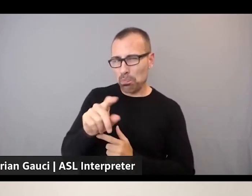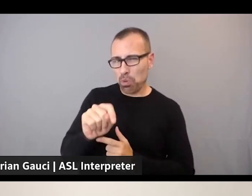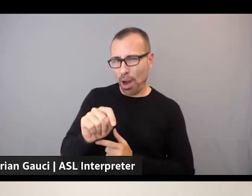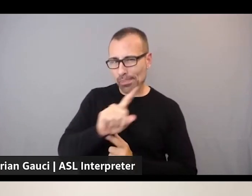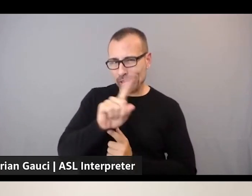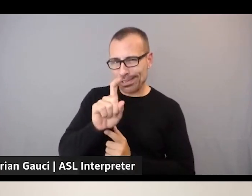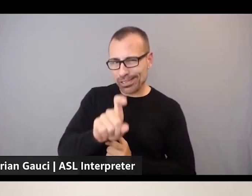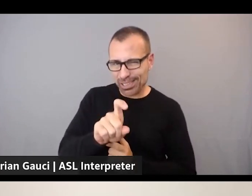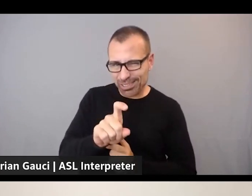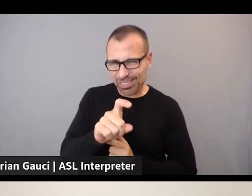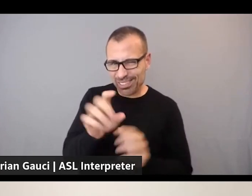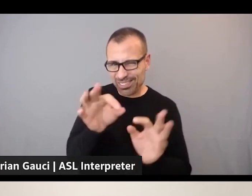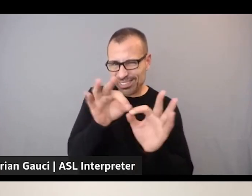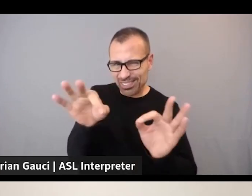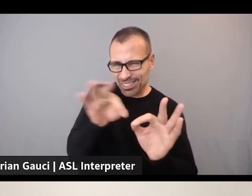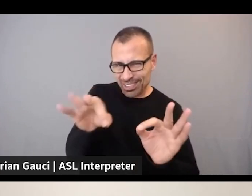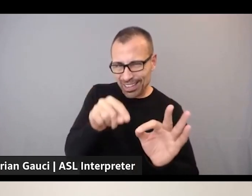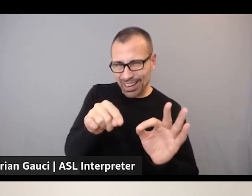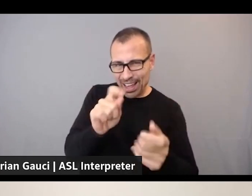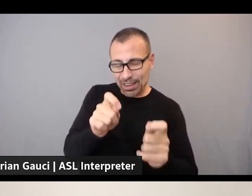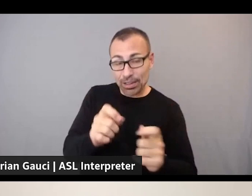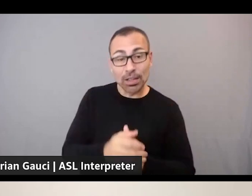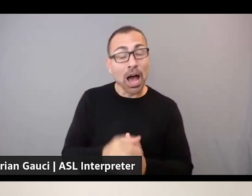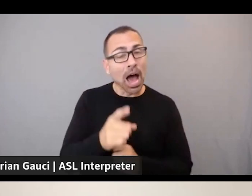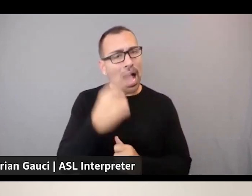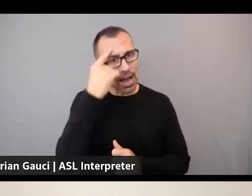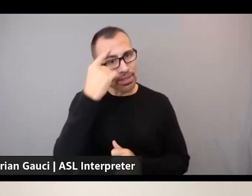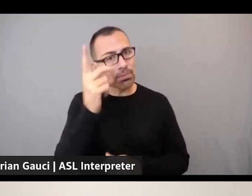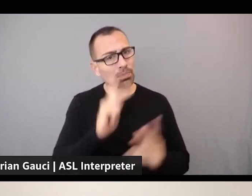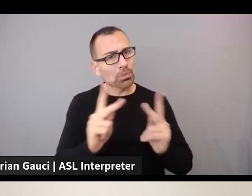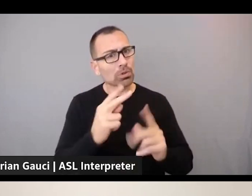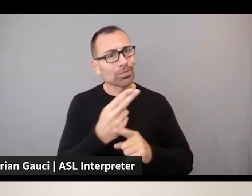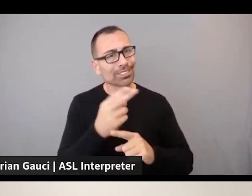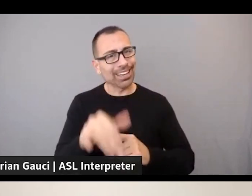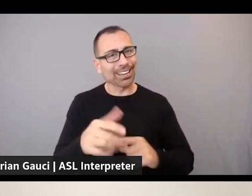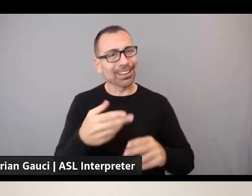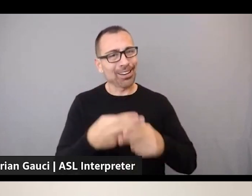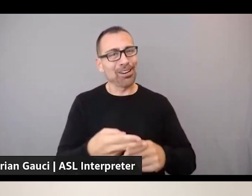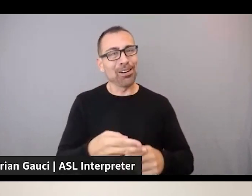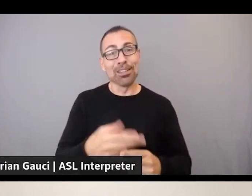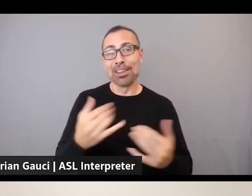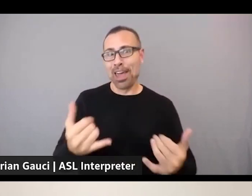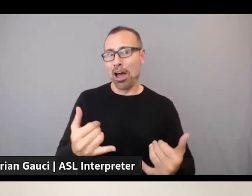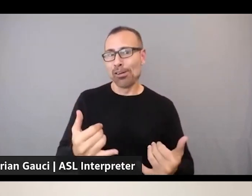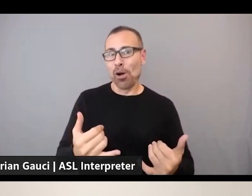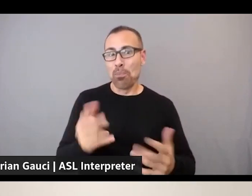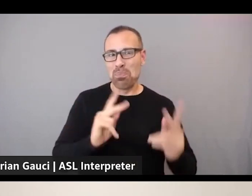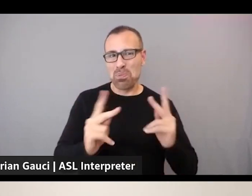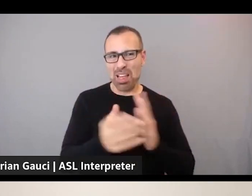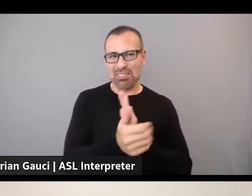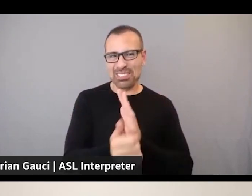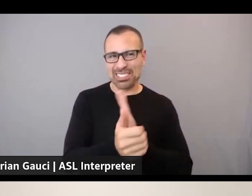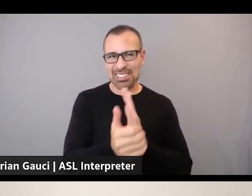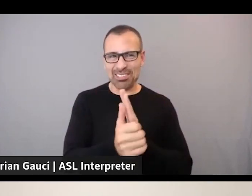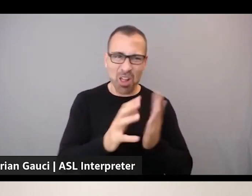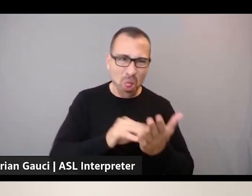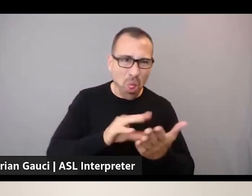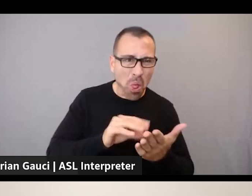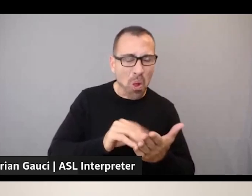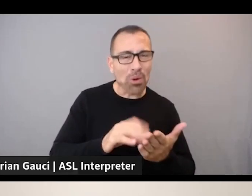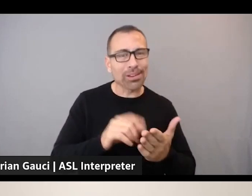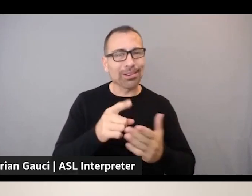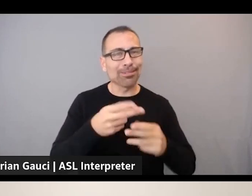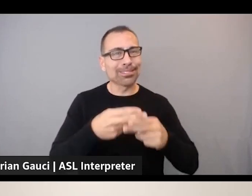people have coined the term prompt engineering, right? See, I'm learning these little terms as I go along,